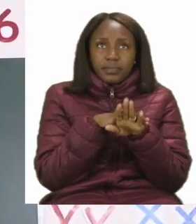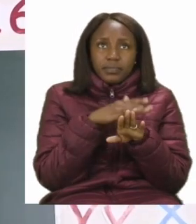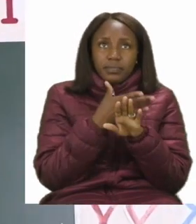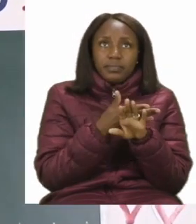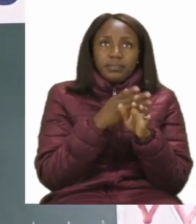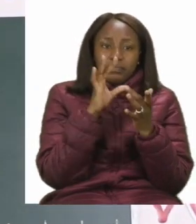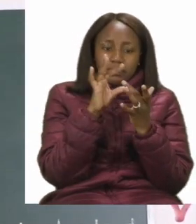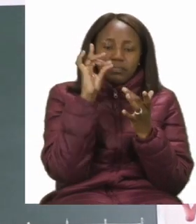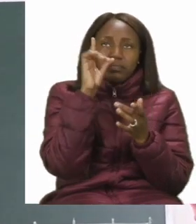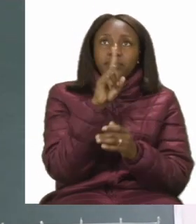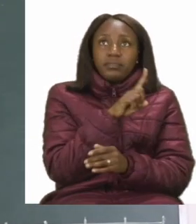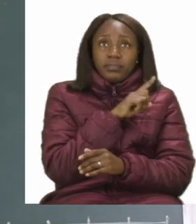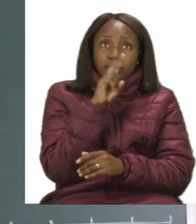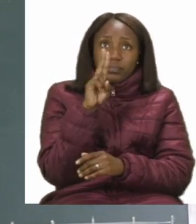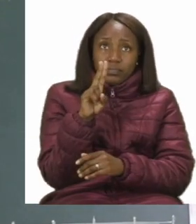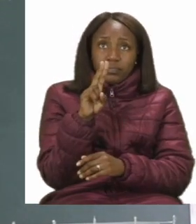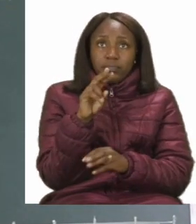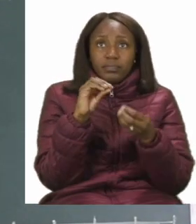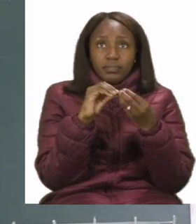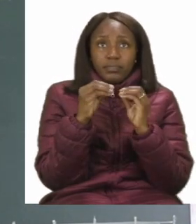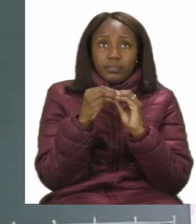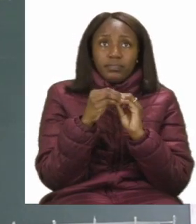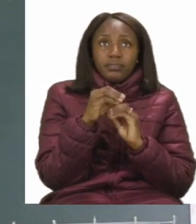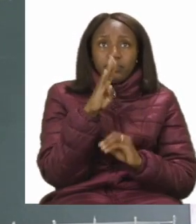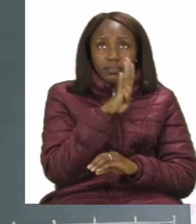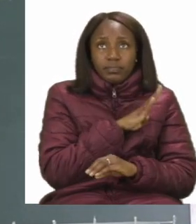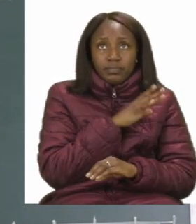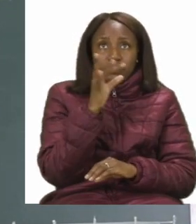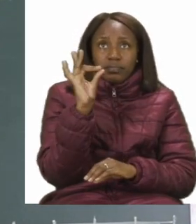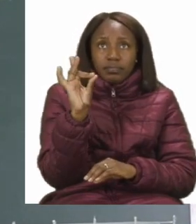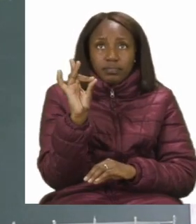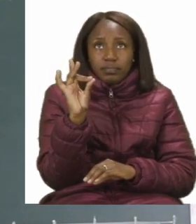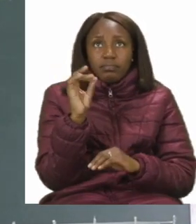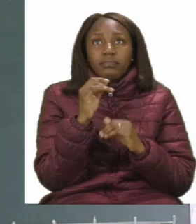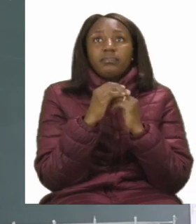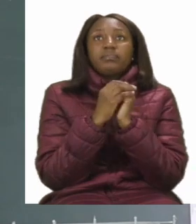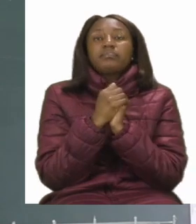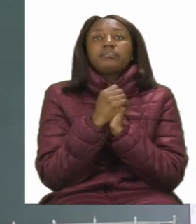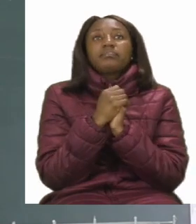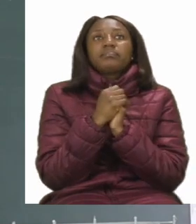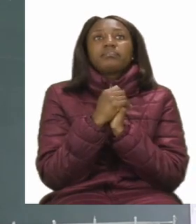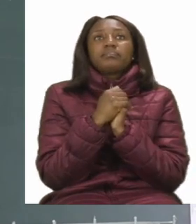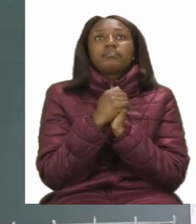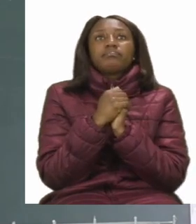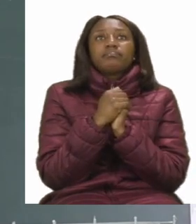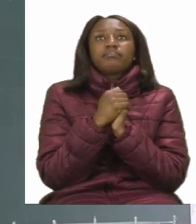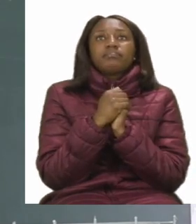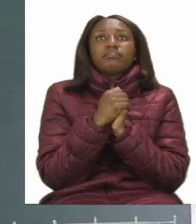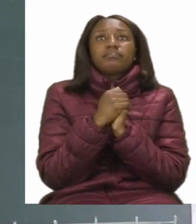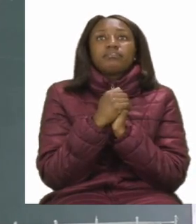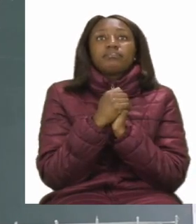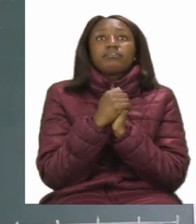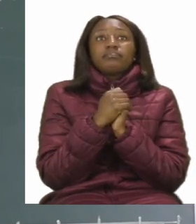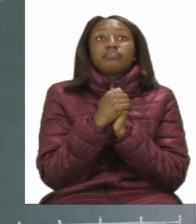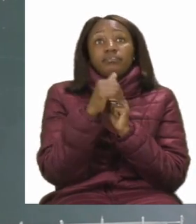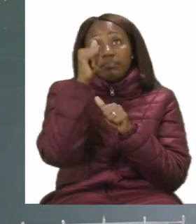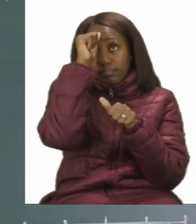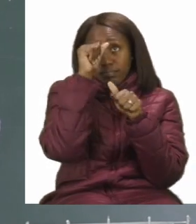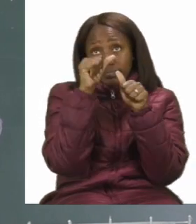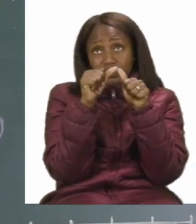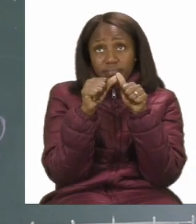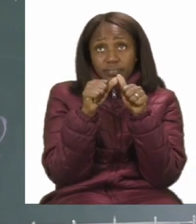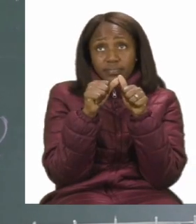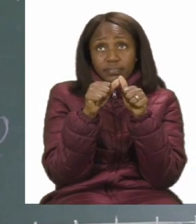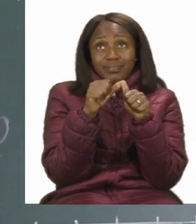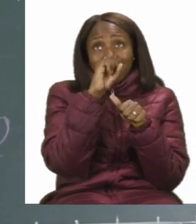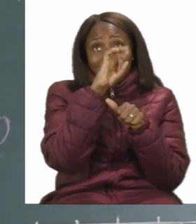was the number 12 and the number 48. Now, remember what we said, if